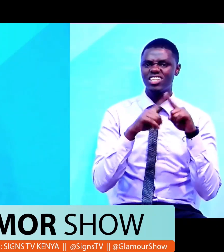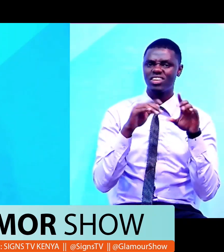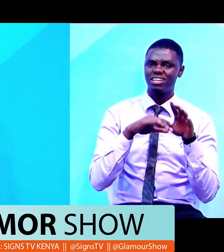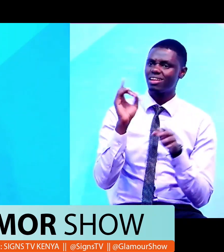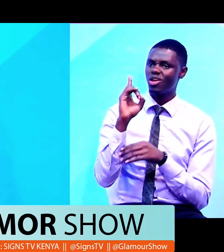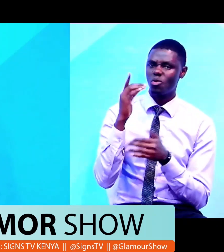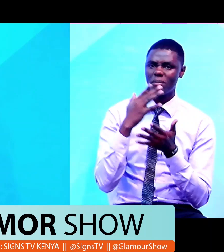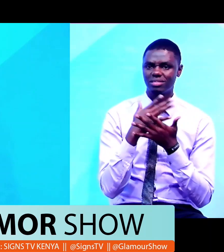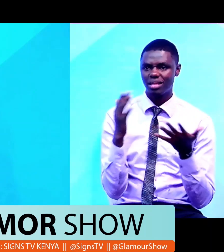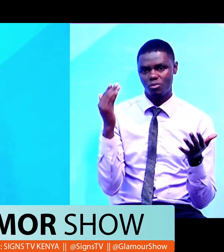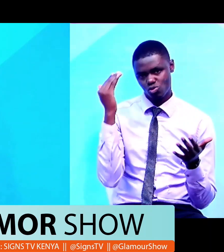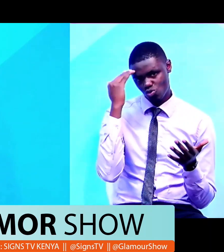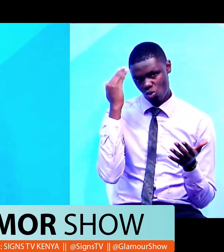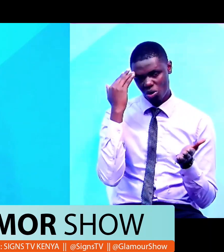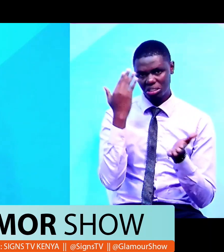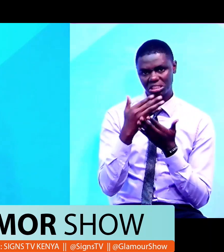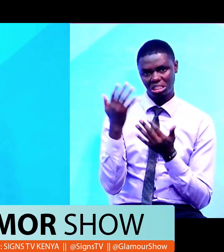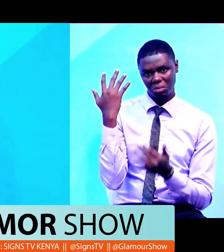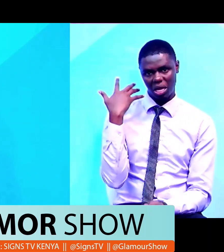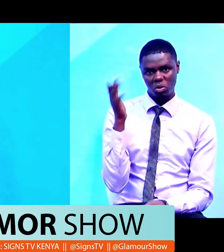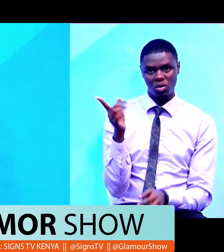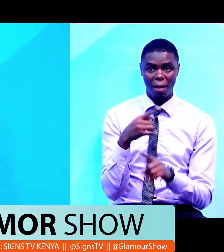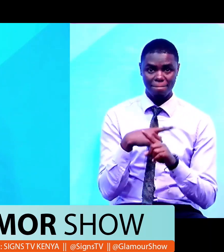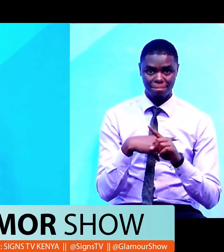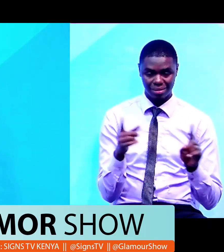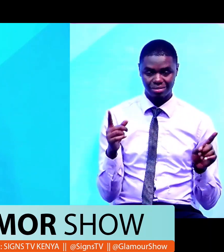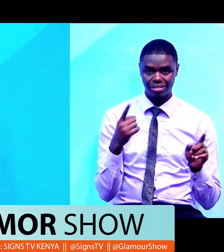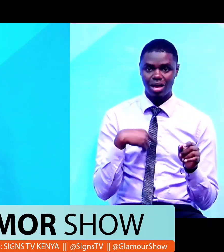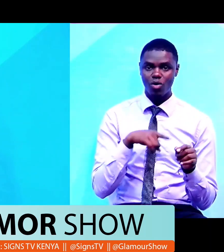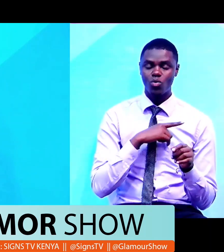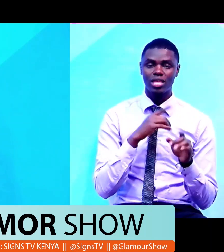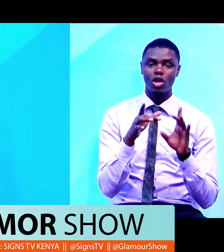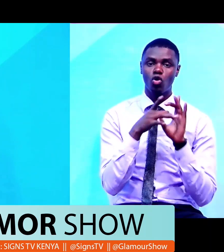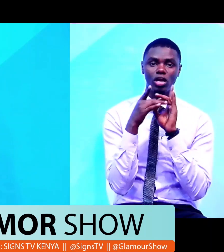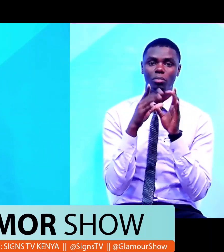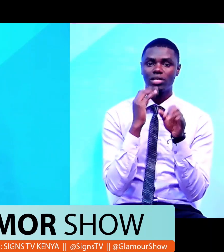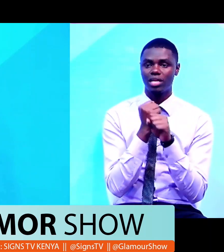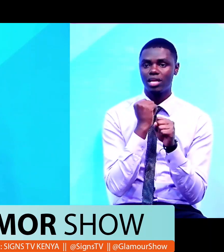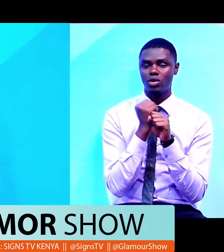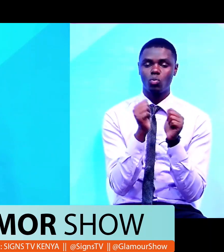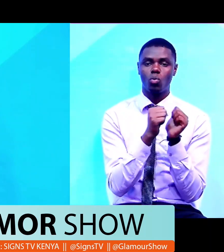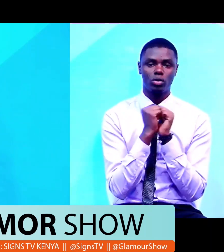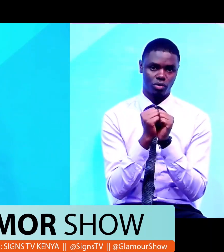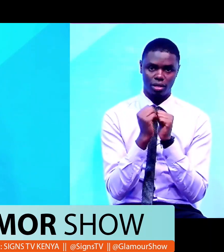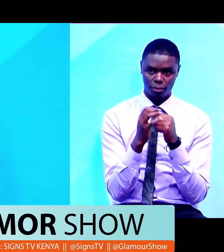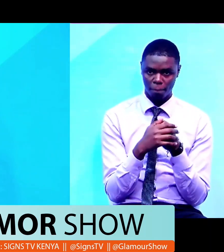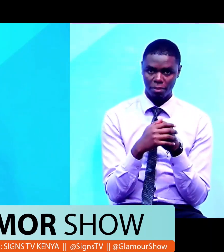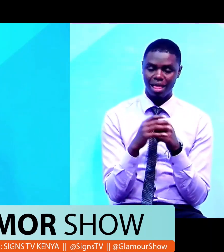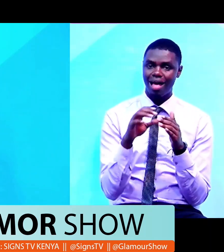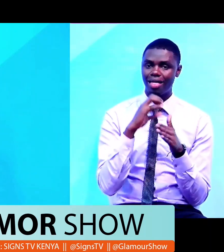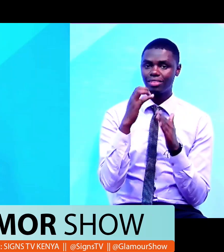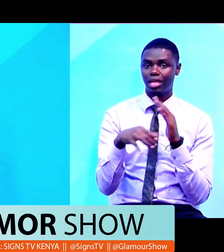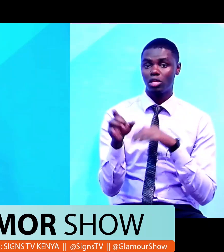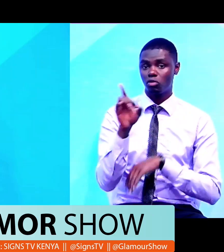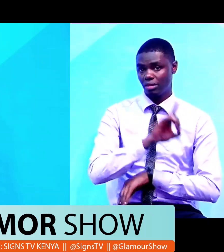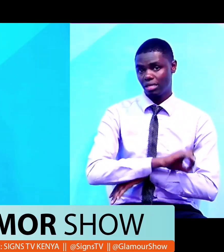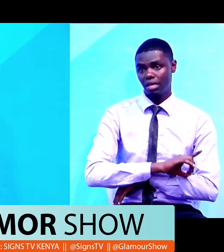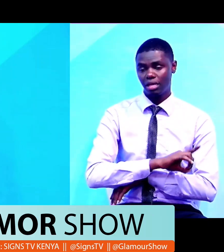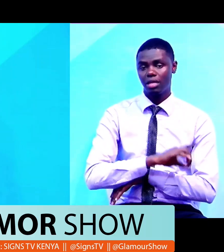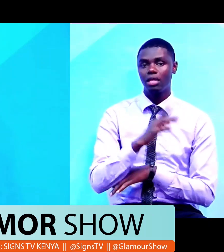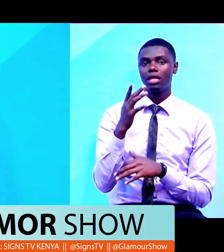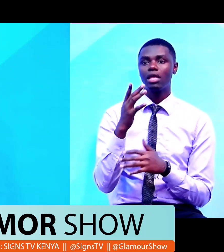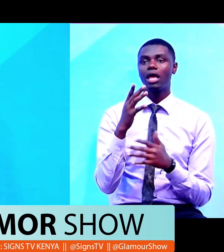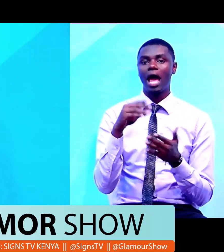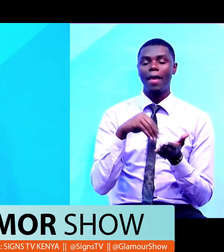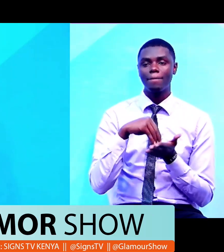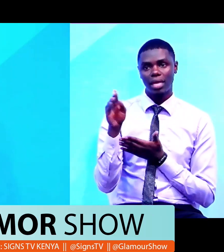Some I know them, some I don't, but we tend to collaborate and work together. And at the end of the day, I will pay them,